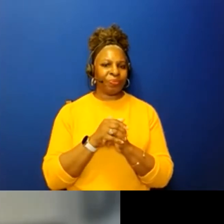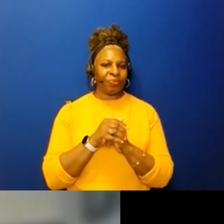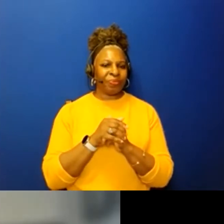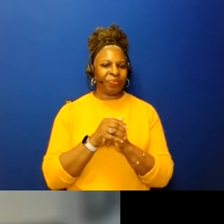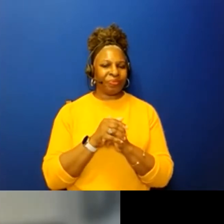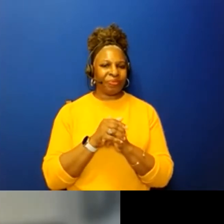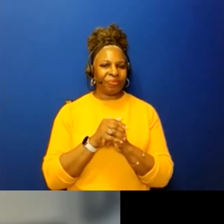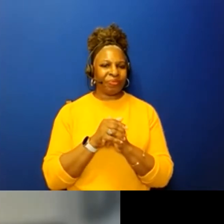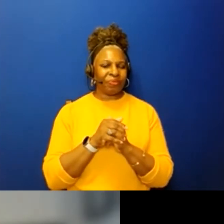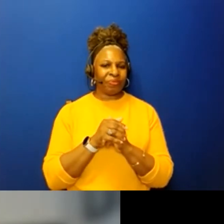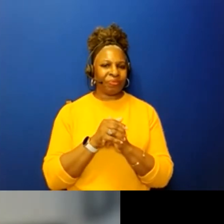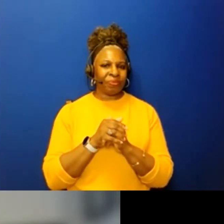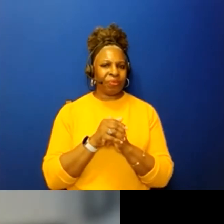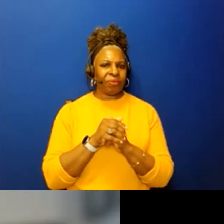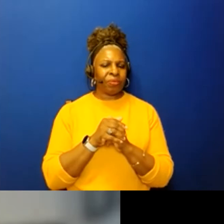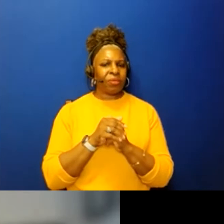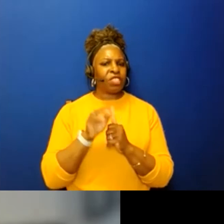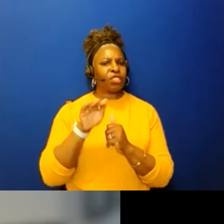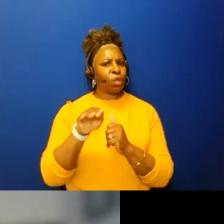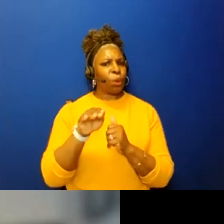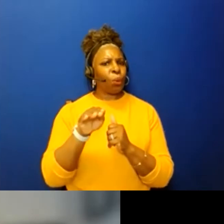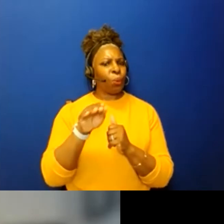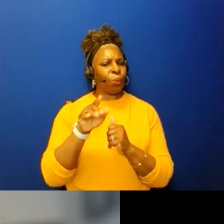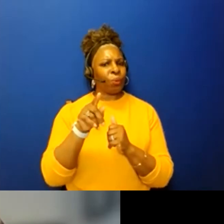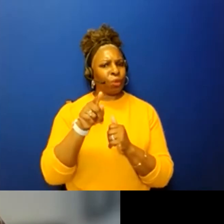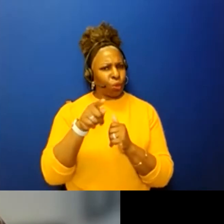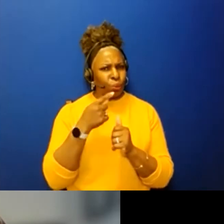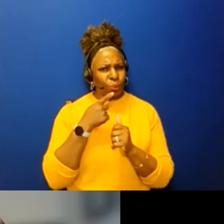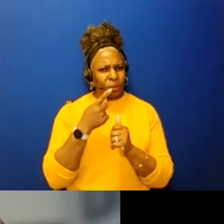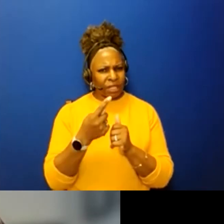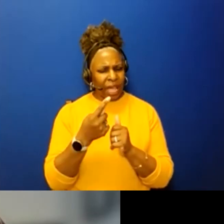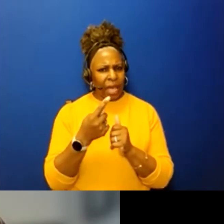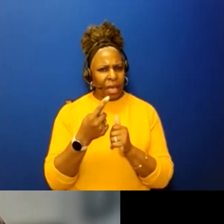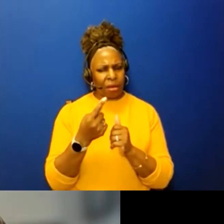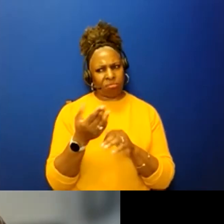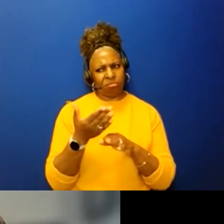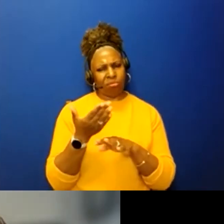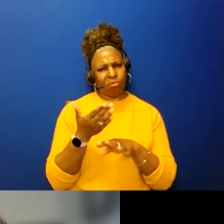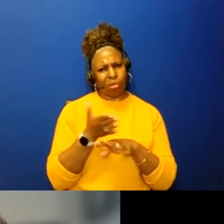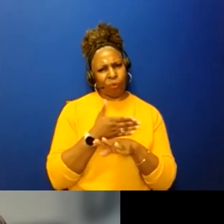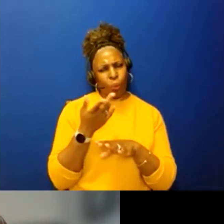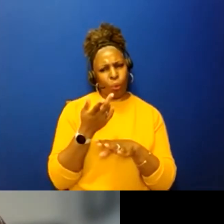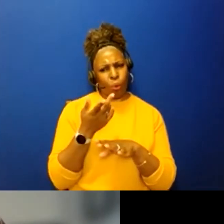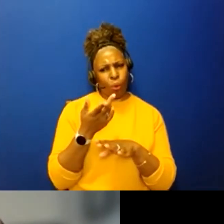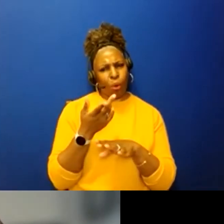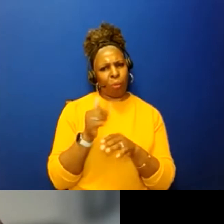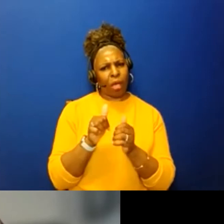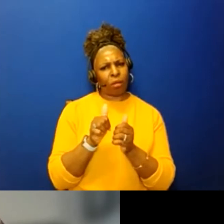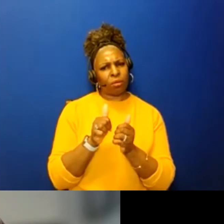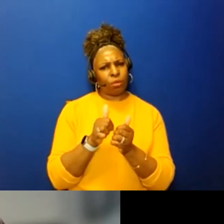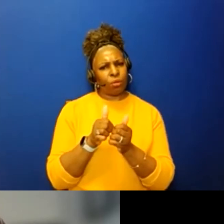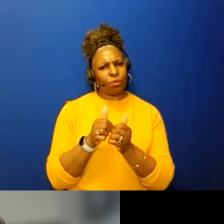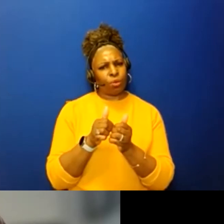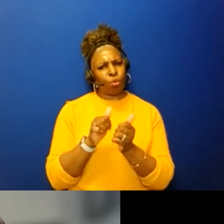But kind of building on that, you mentioned earlier about co-creation and working with young